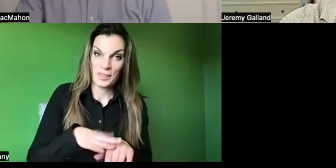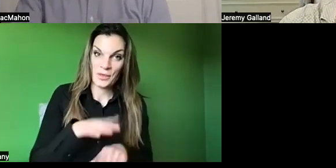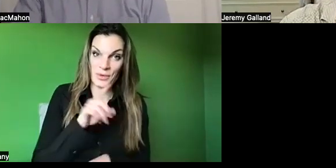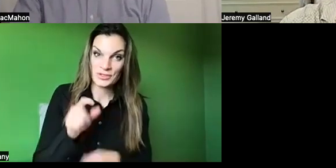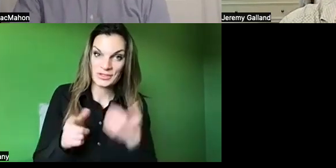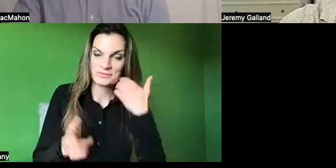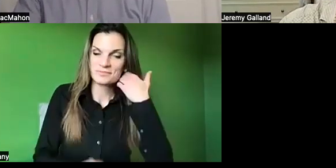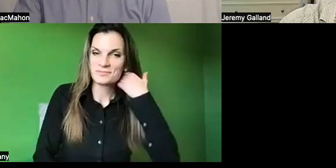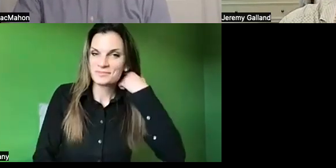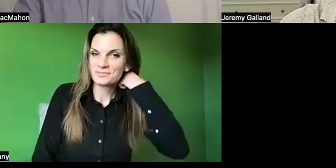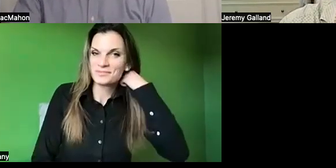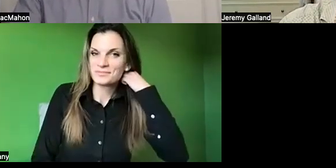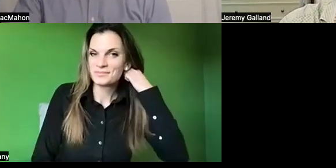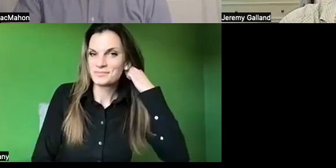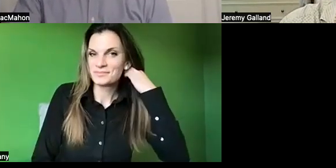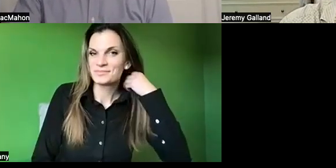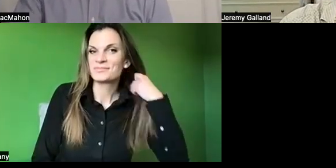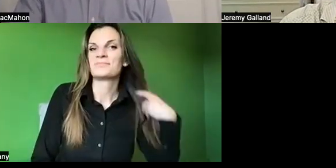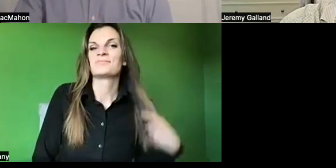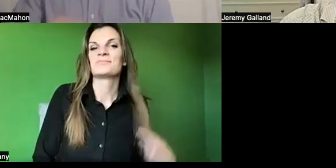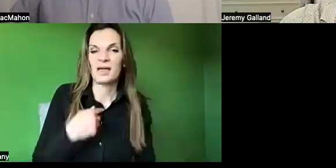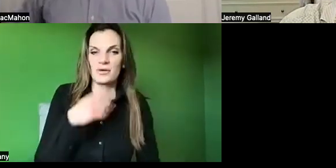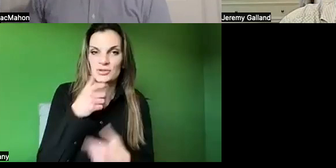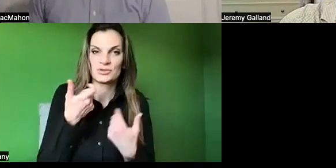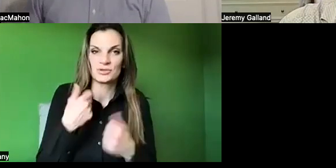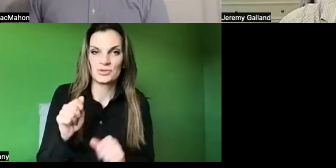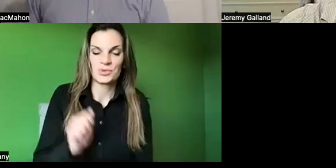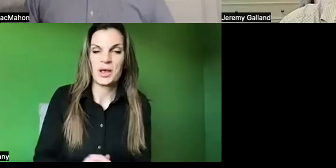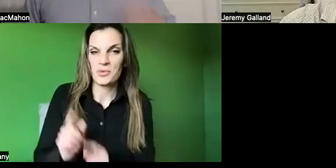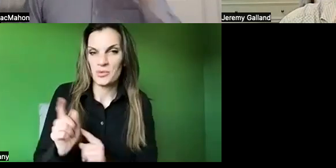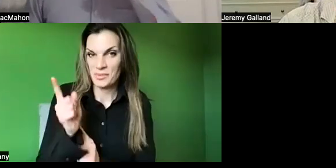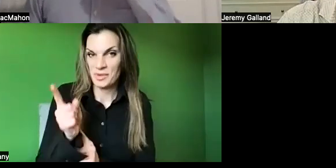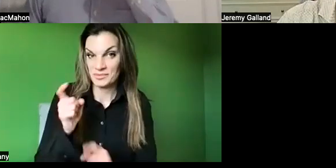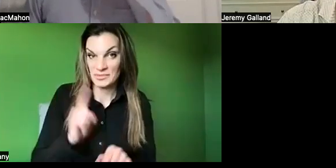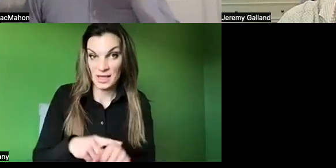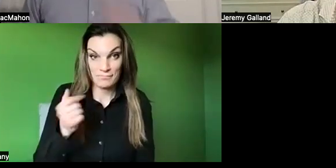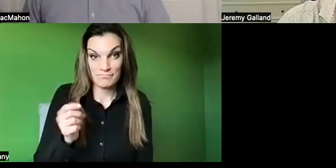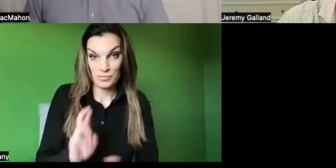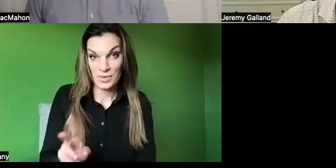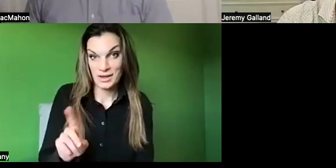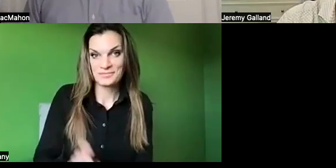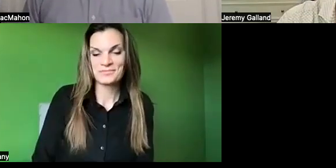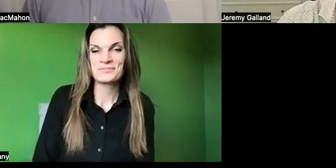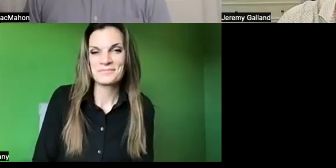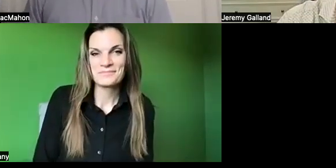question. Okay, so I'm going to just try it. Okay, let's try to do 1 minute. Timekeeper, are you with me on that?